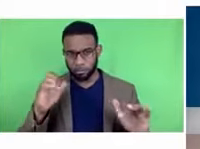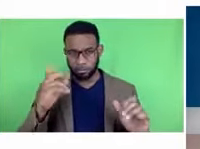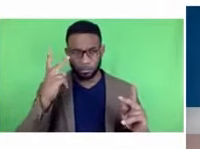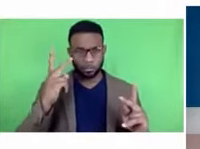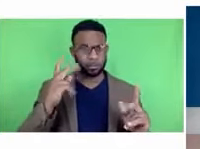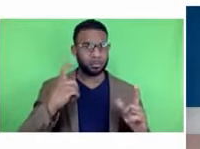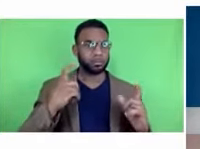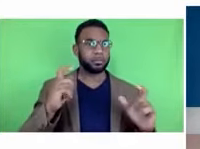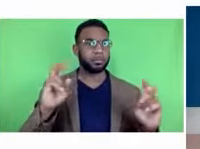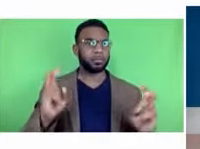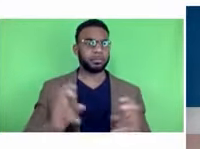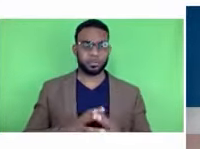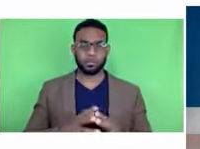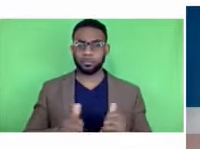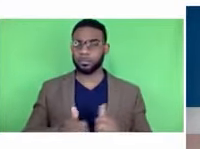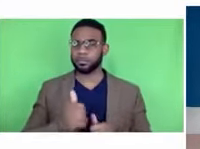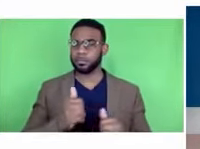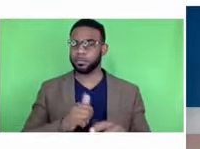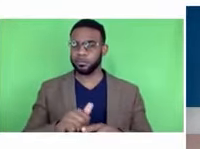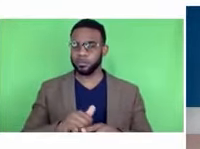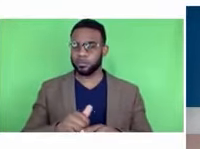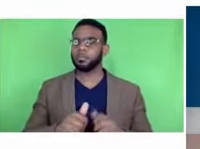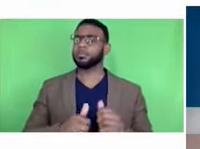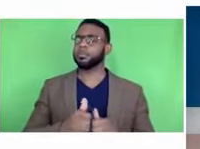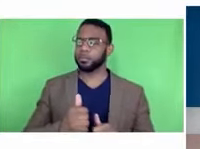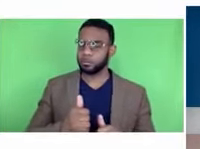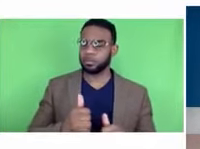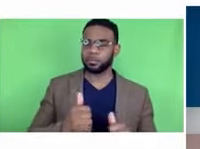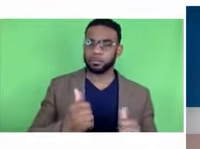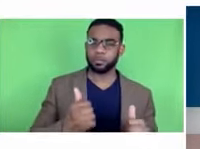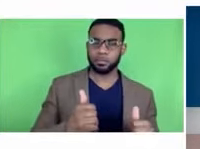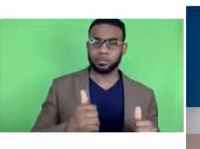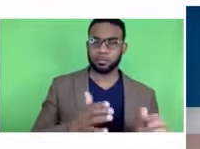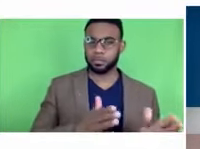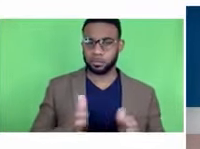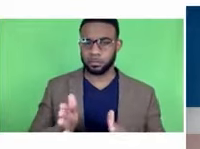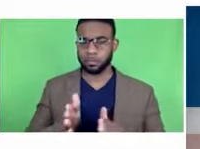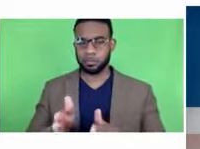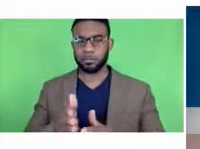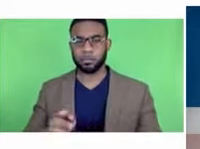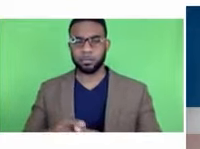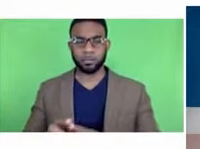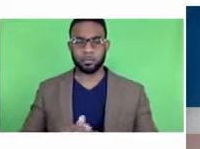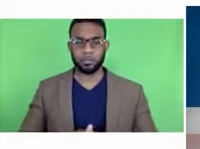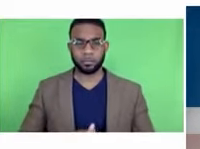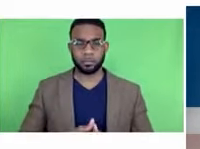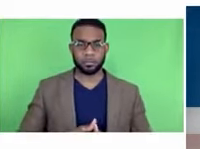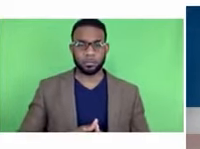huge issue in most trades, careers as well.